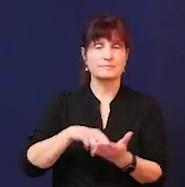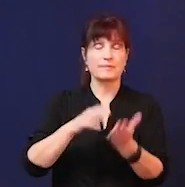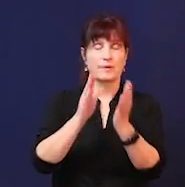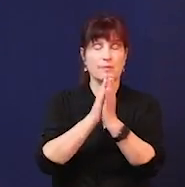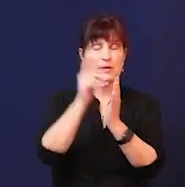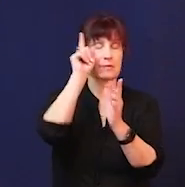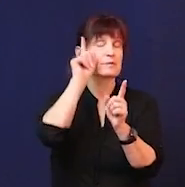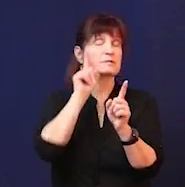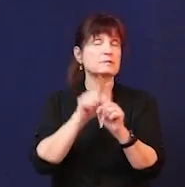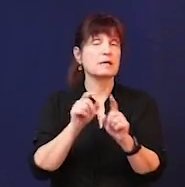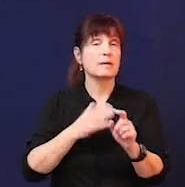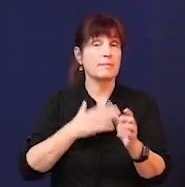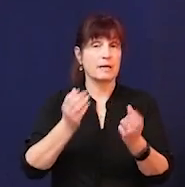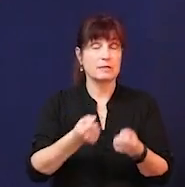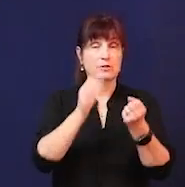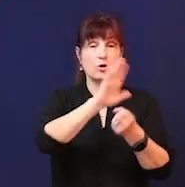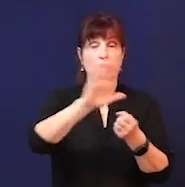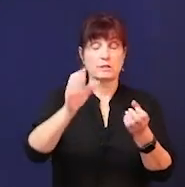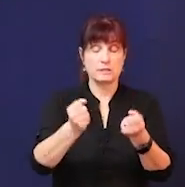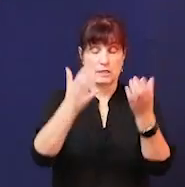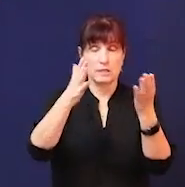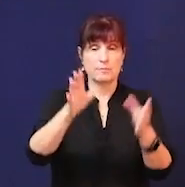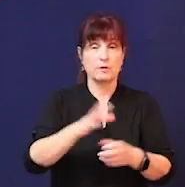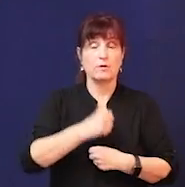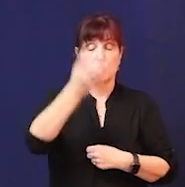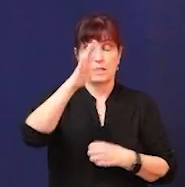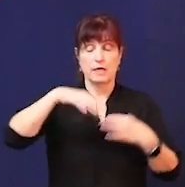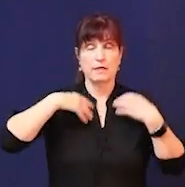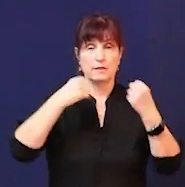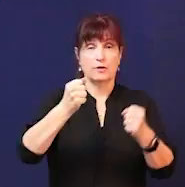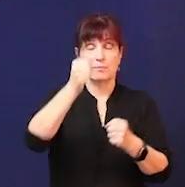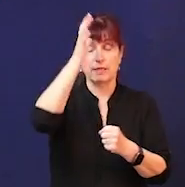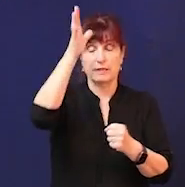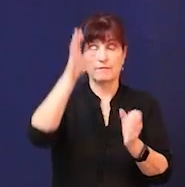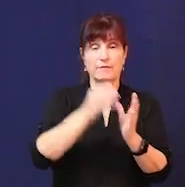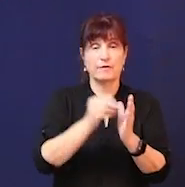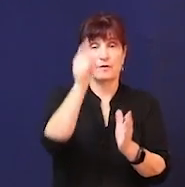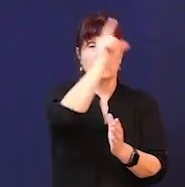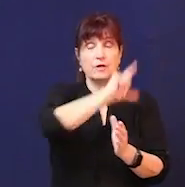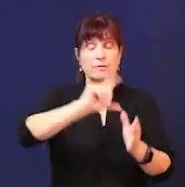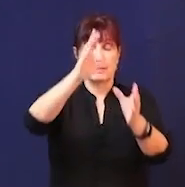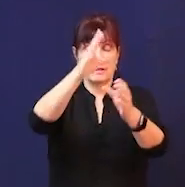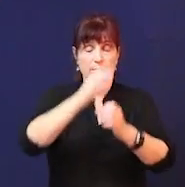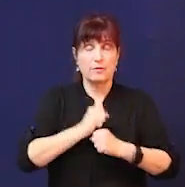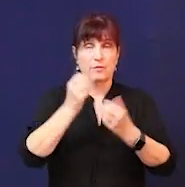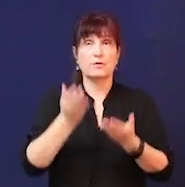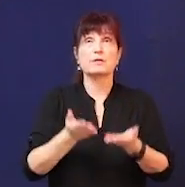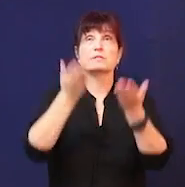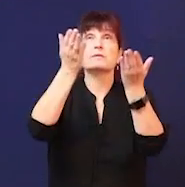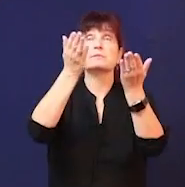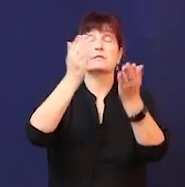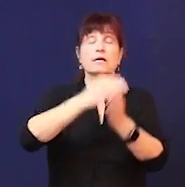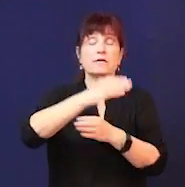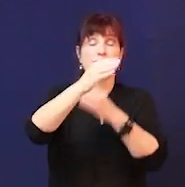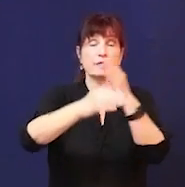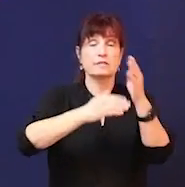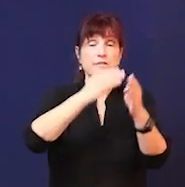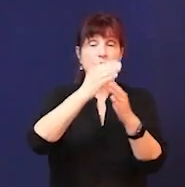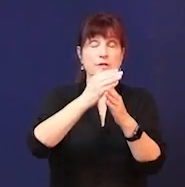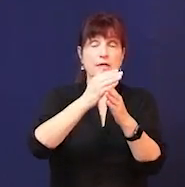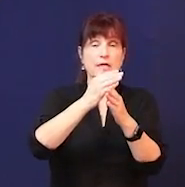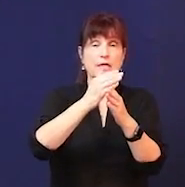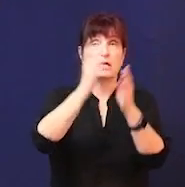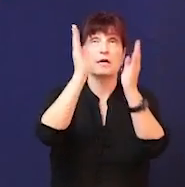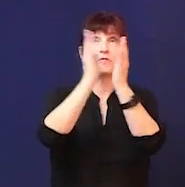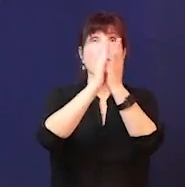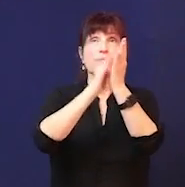Pray, brothers and sisters, that my sacrifice and yours may be acceptable to God, the Almighty Father. May the Lord accept the